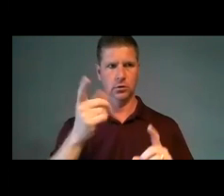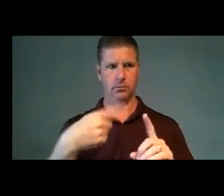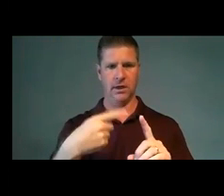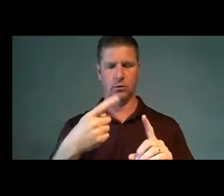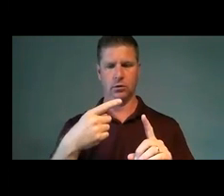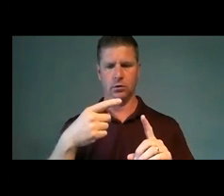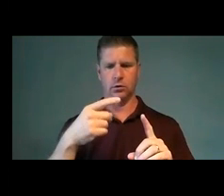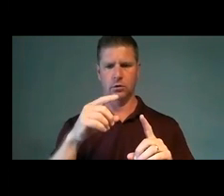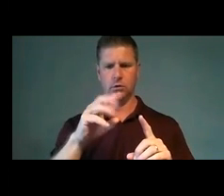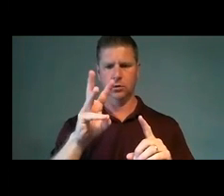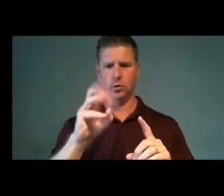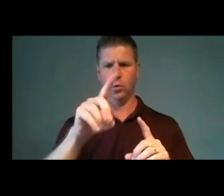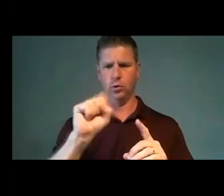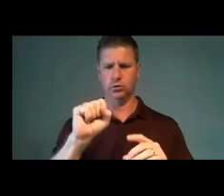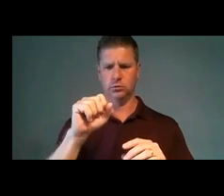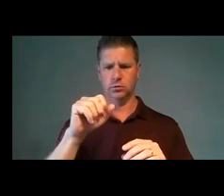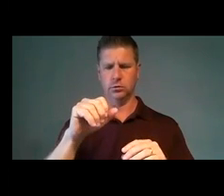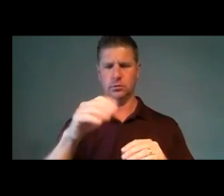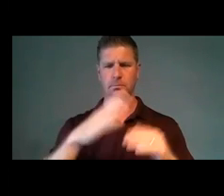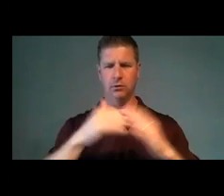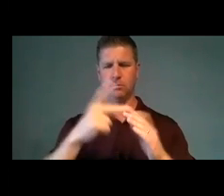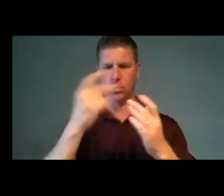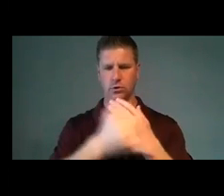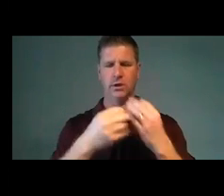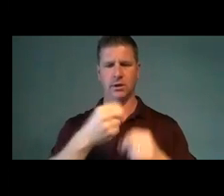Woods Village project in Hazelwood,